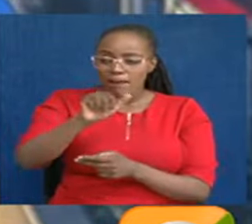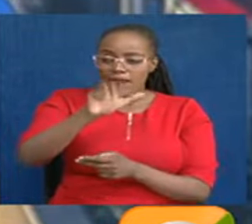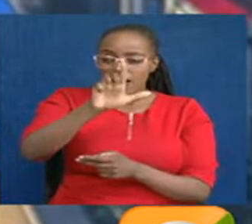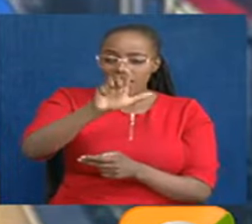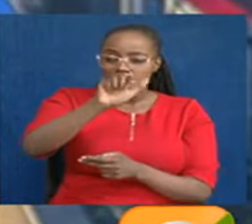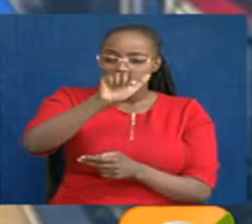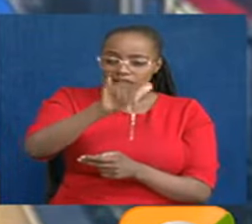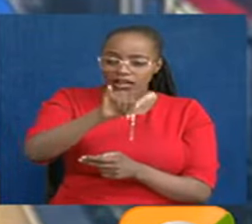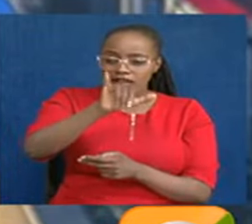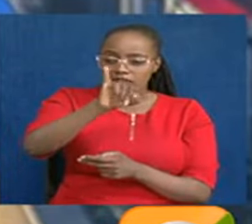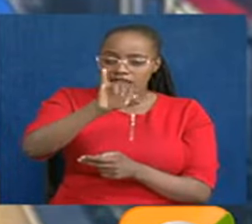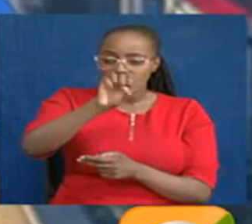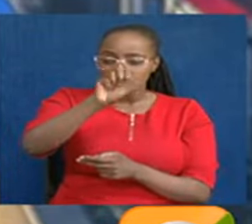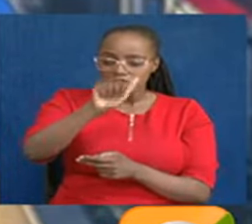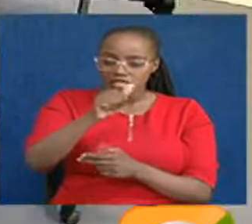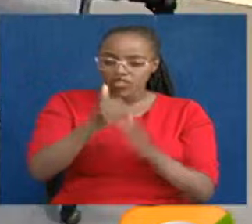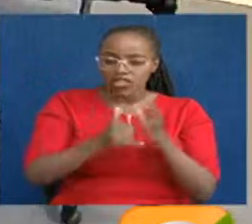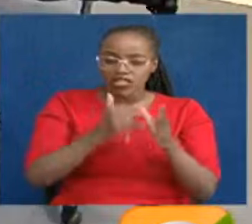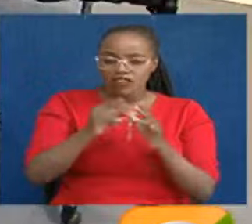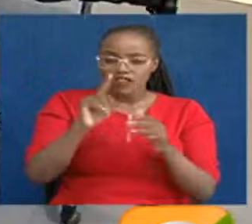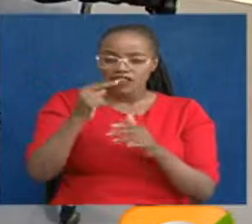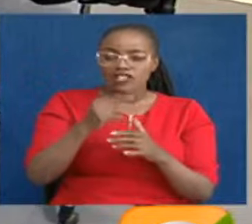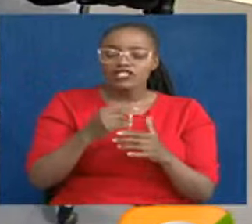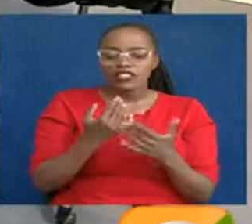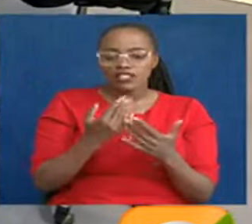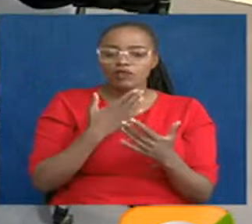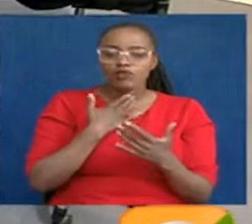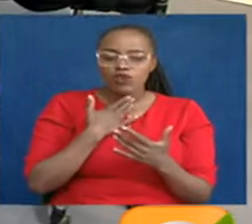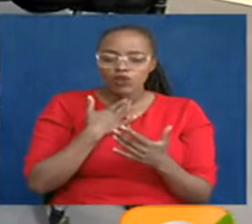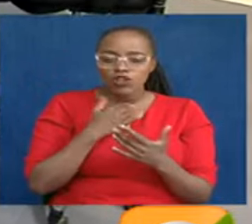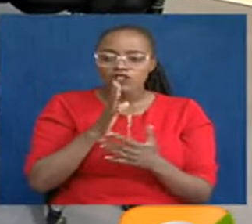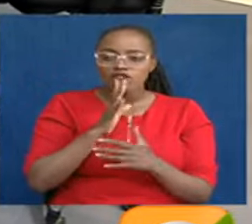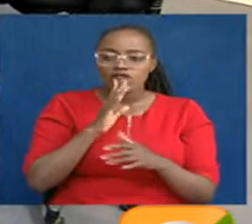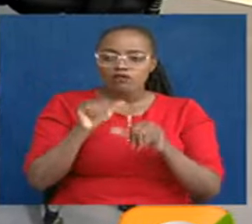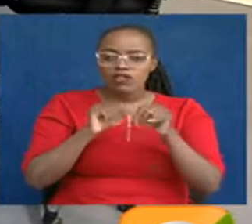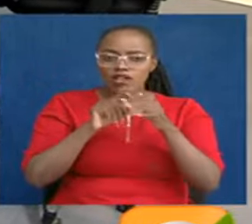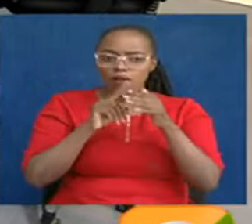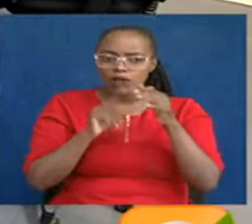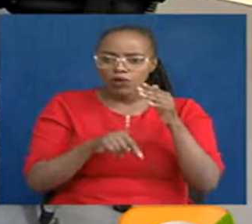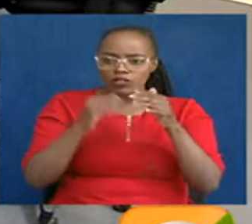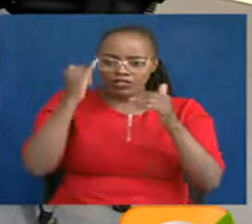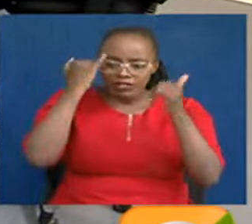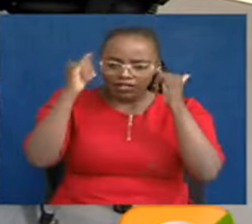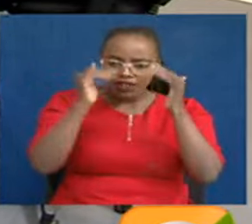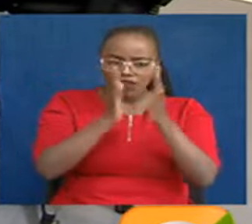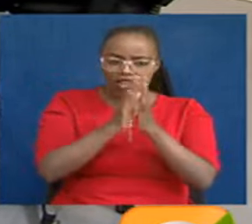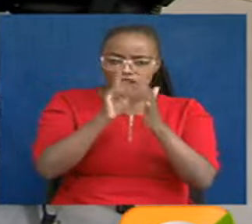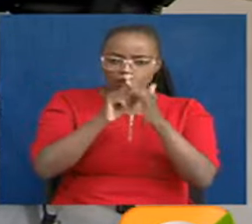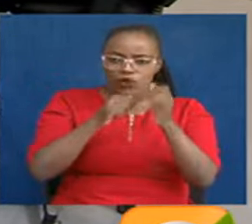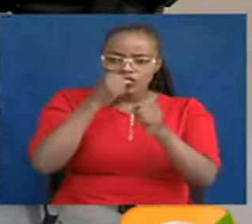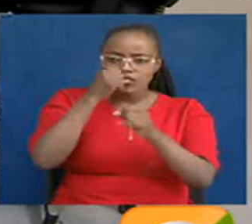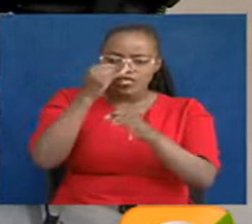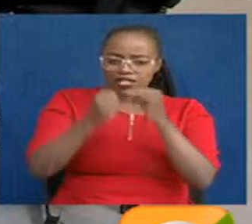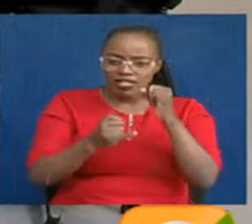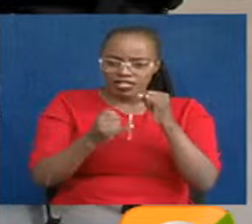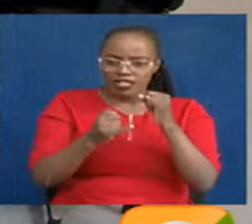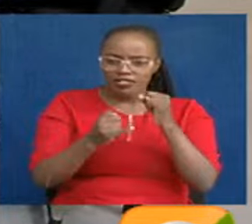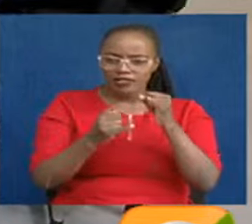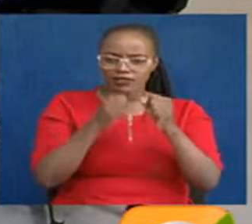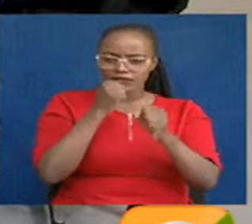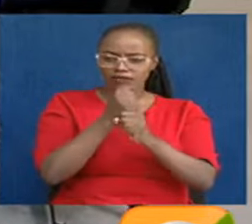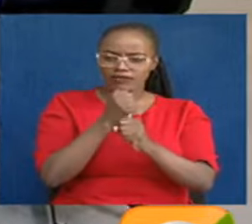Kenya? Okay, first of all, let me just talk about Malaysia Digital Economic Consortium, MDEC. We are an agency under the Ministry of